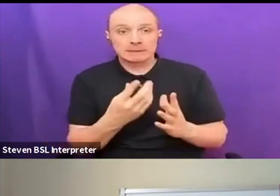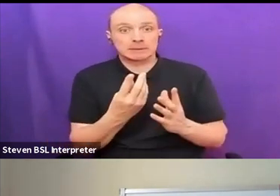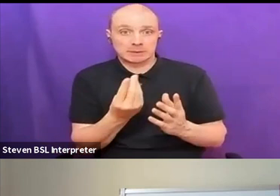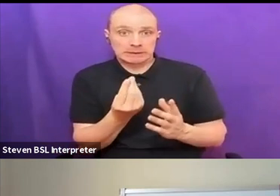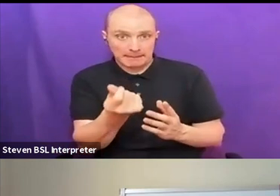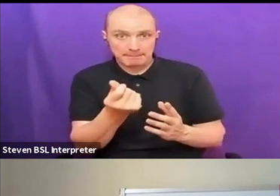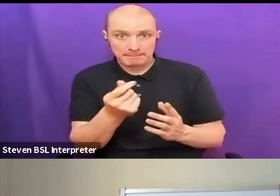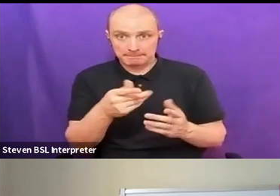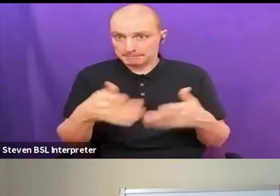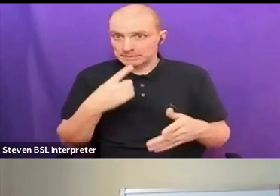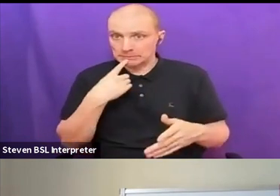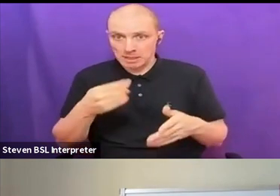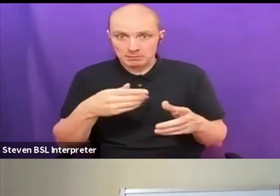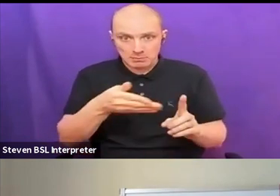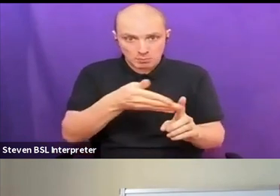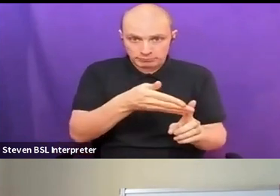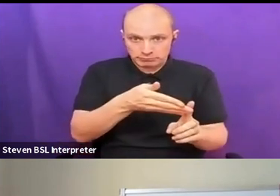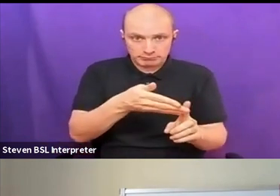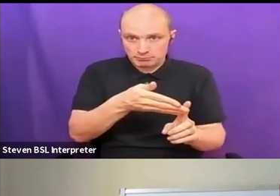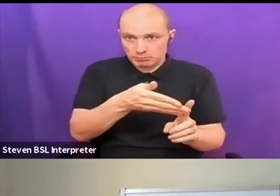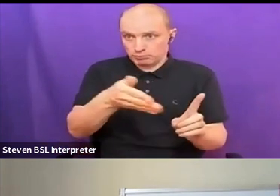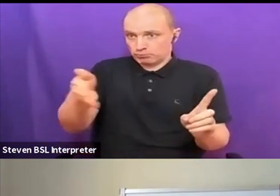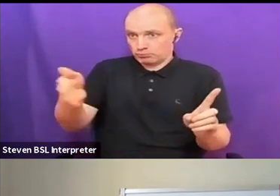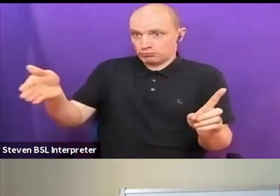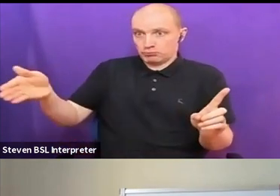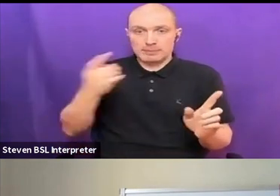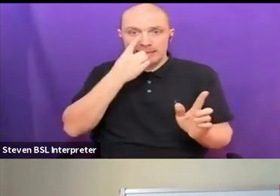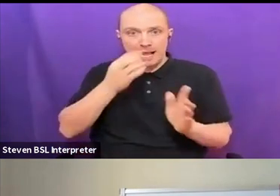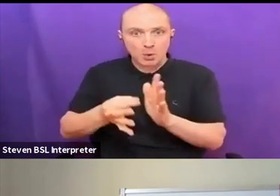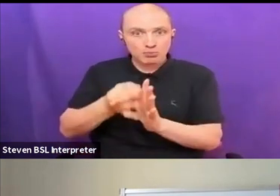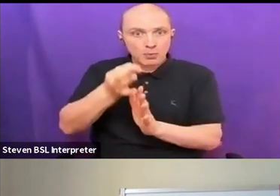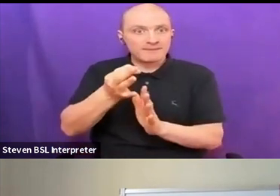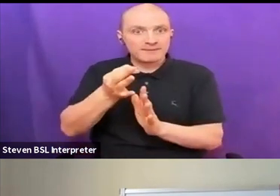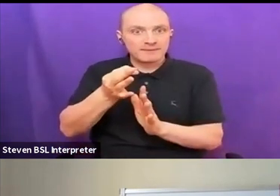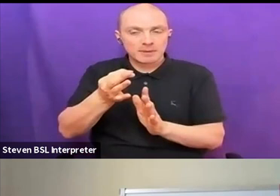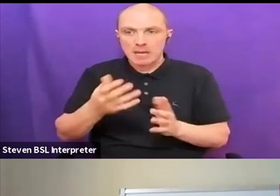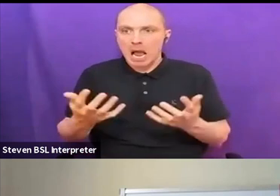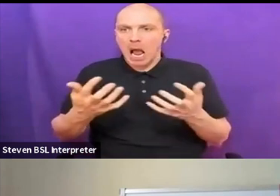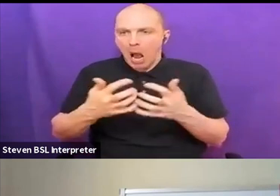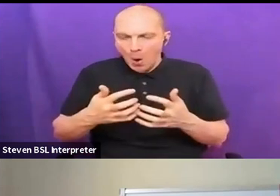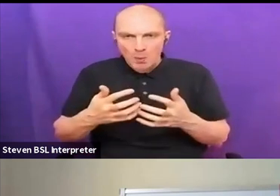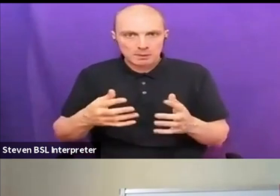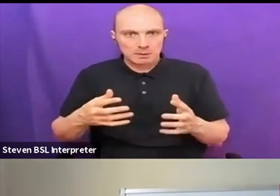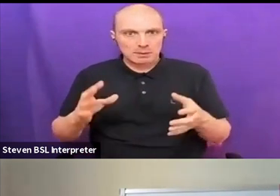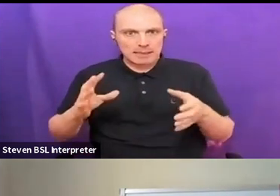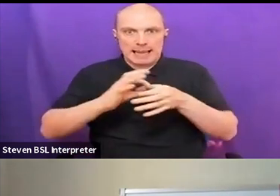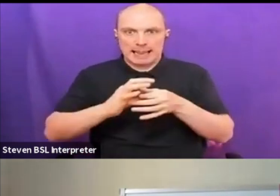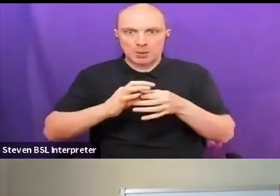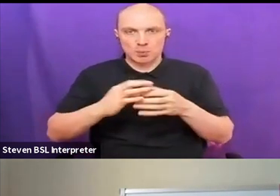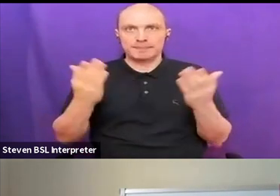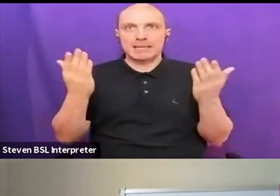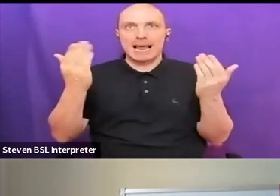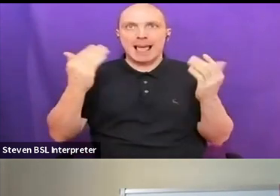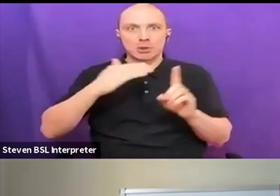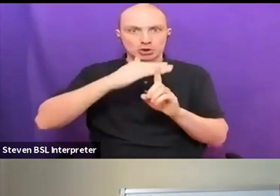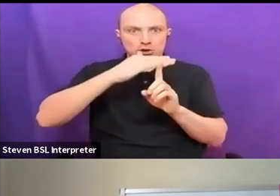link these aspirations to things that also link to some of the town centre work or climate change, etc. So there's some things that are specific, and some things